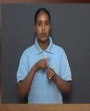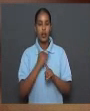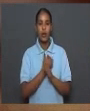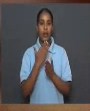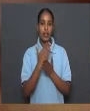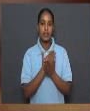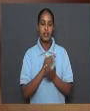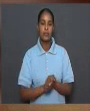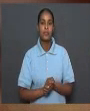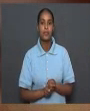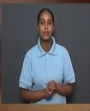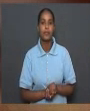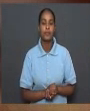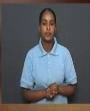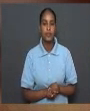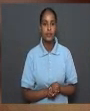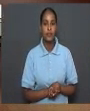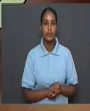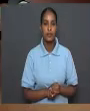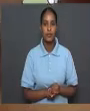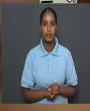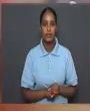Let's get back to our lesson.